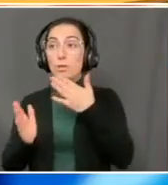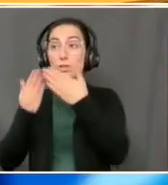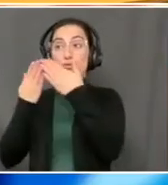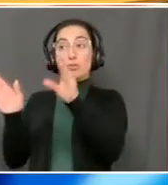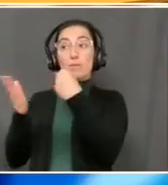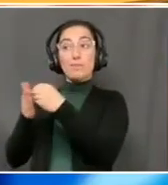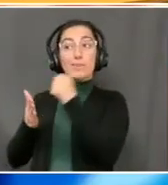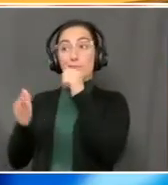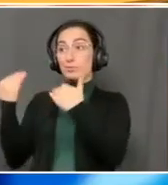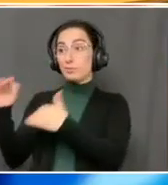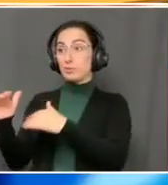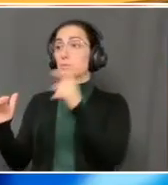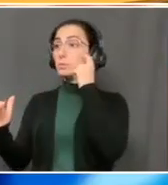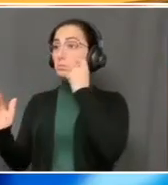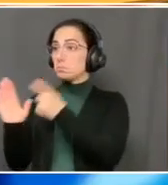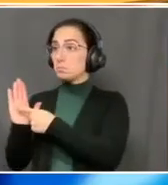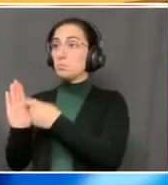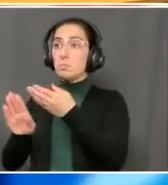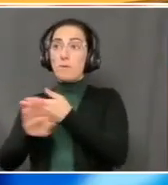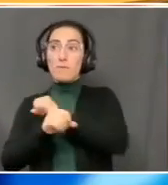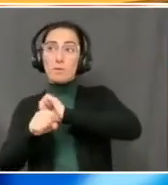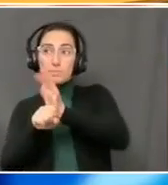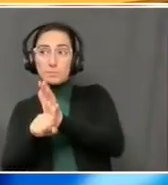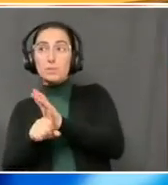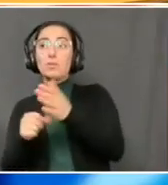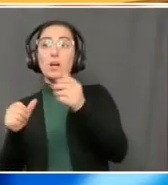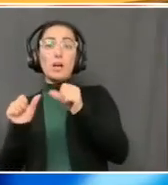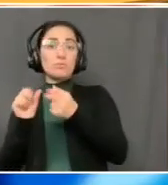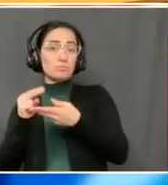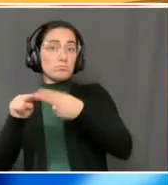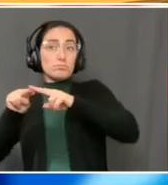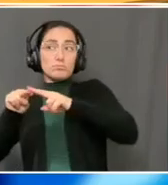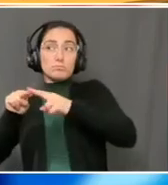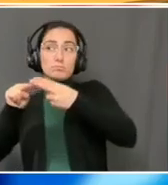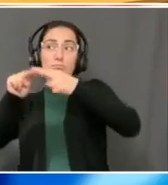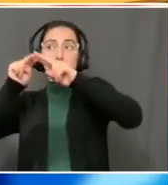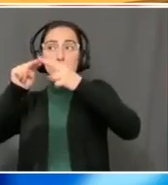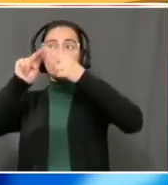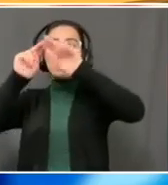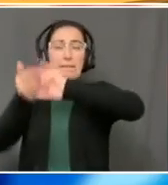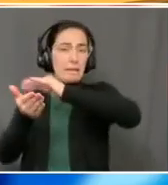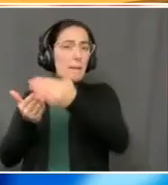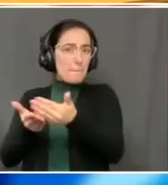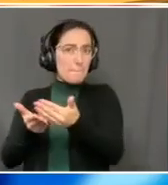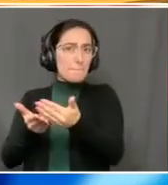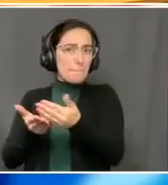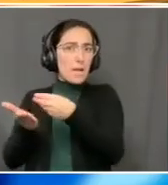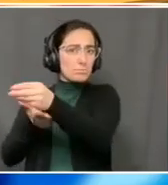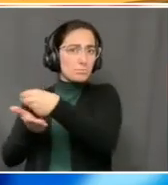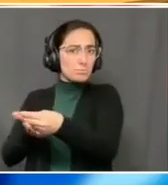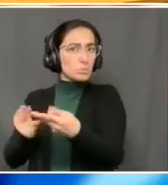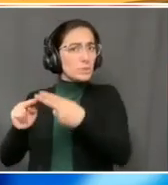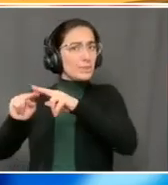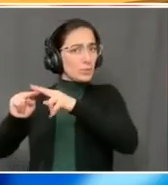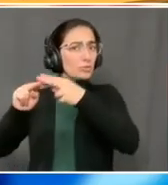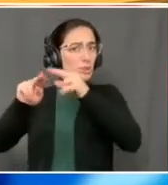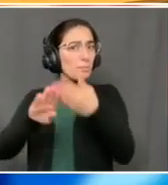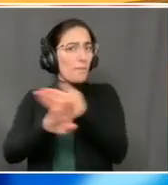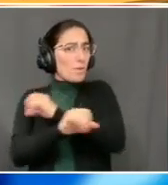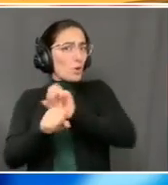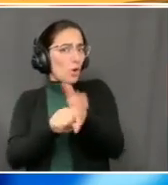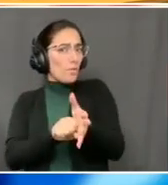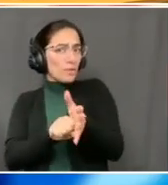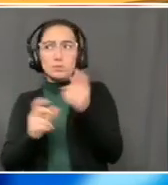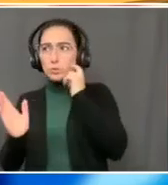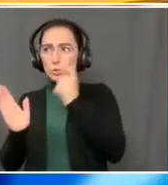did see, even before the pandemic, a steady increase in the dollar amount spent on books and supplies.